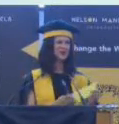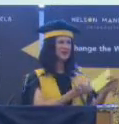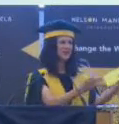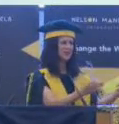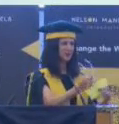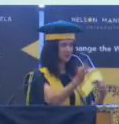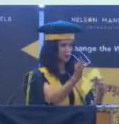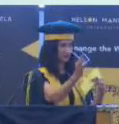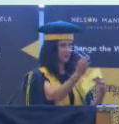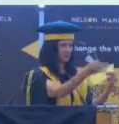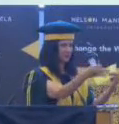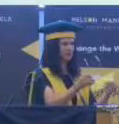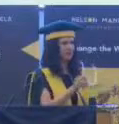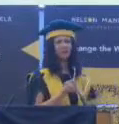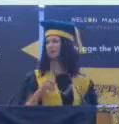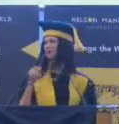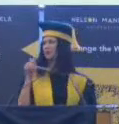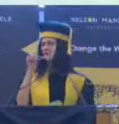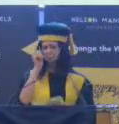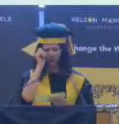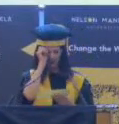You can stand there.